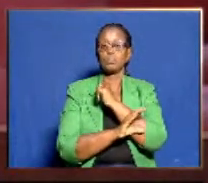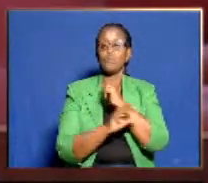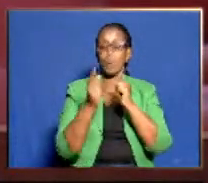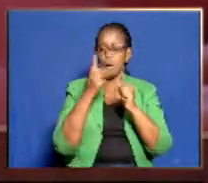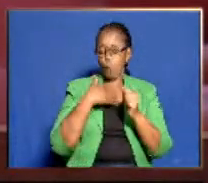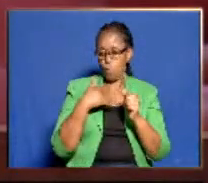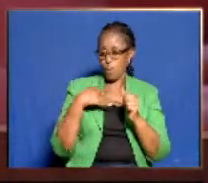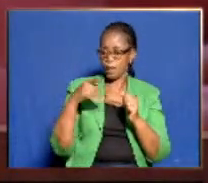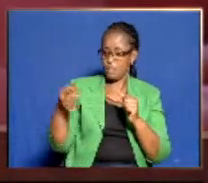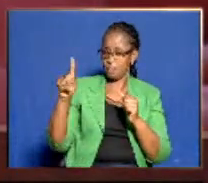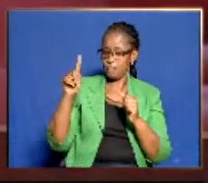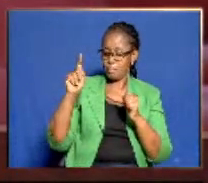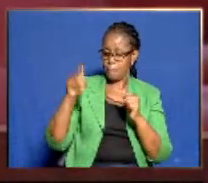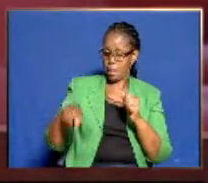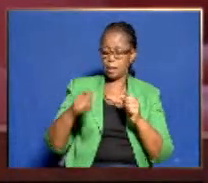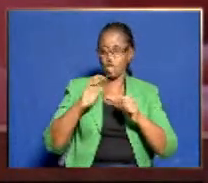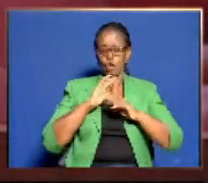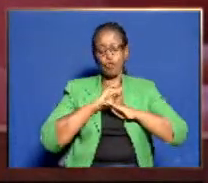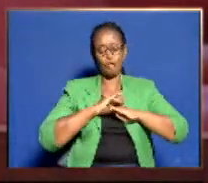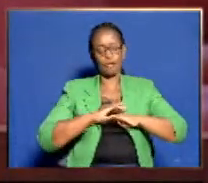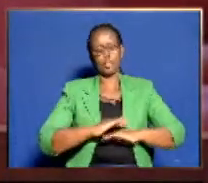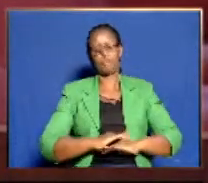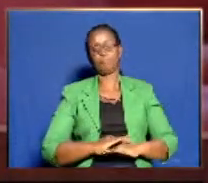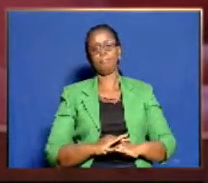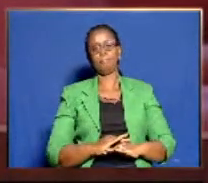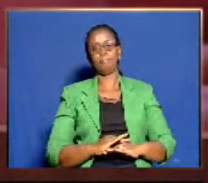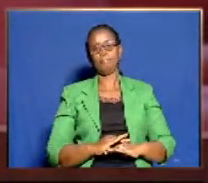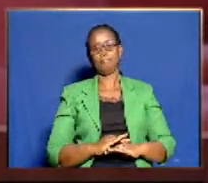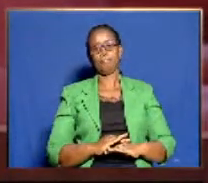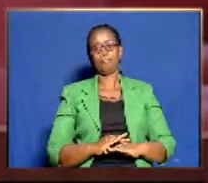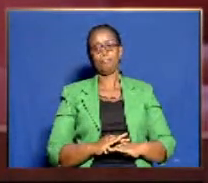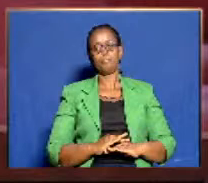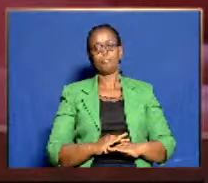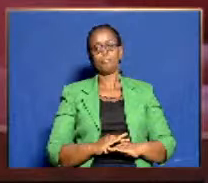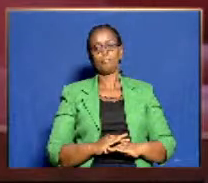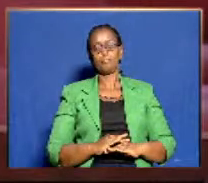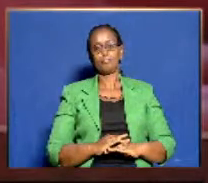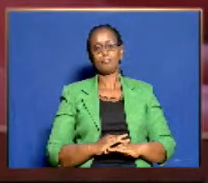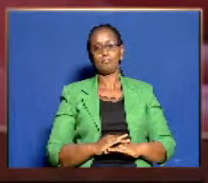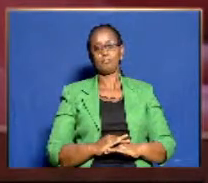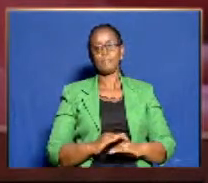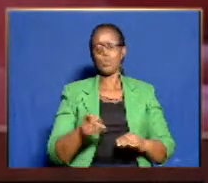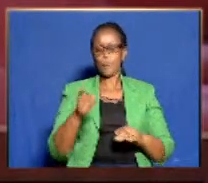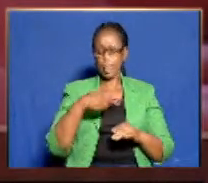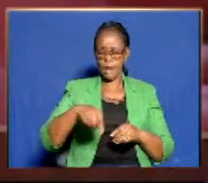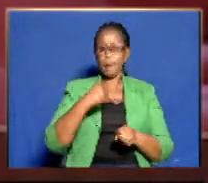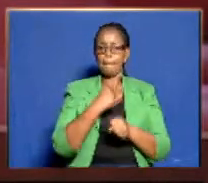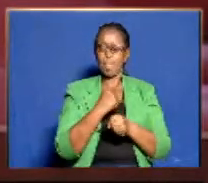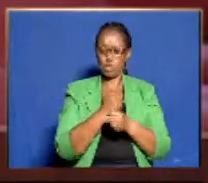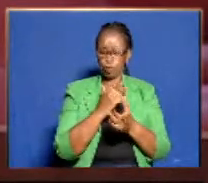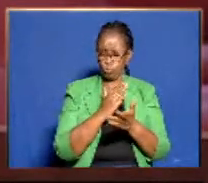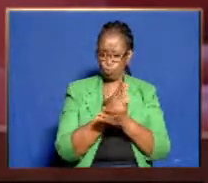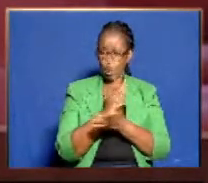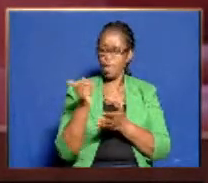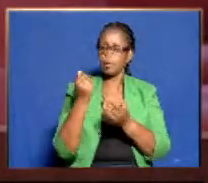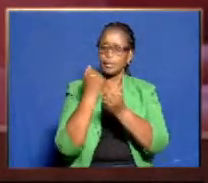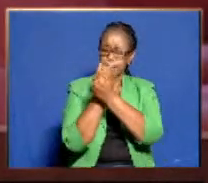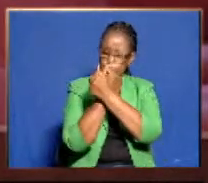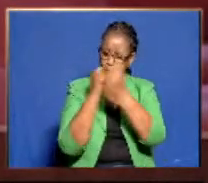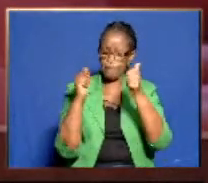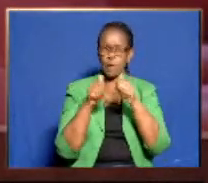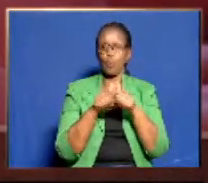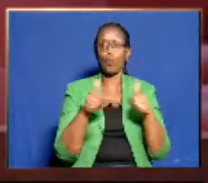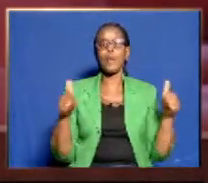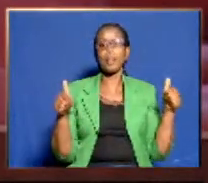comfortable within our economic comfort zone, so that we are able to ensure safety and